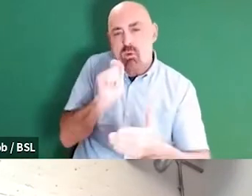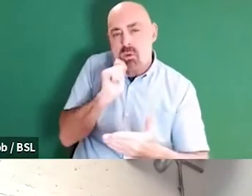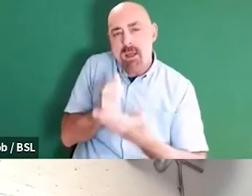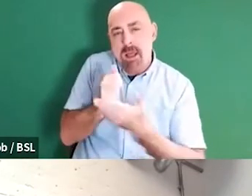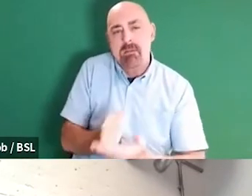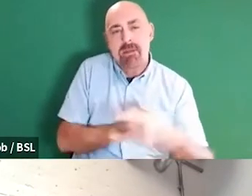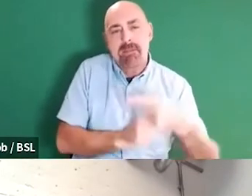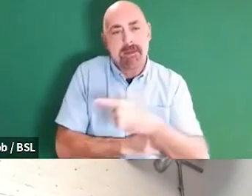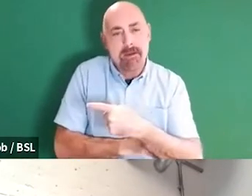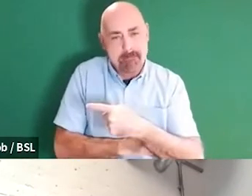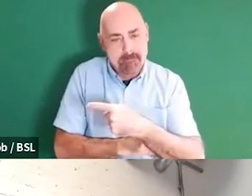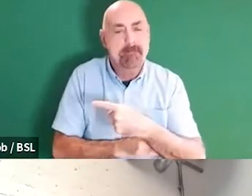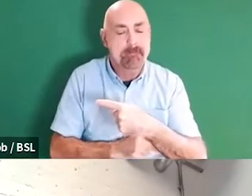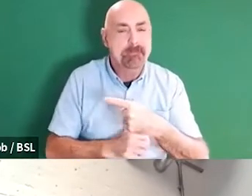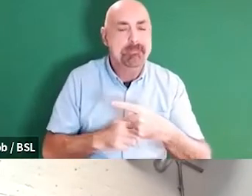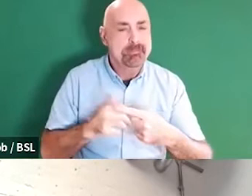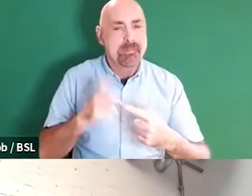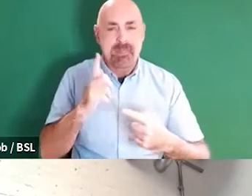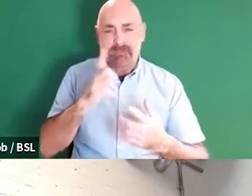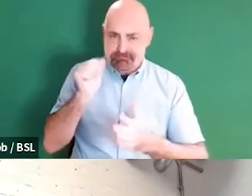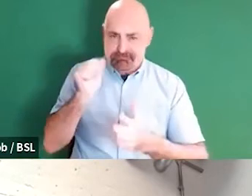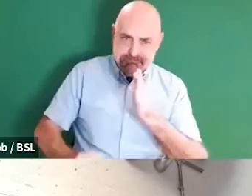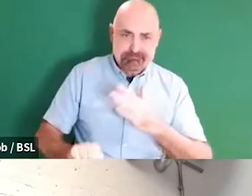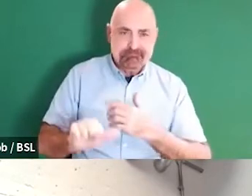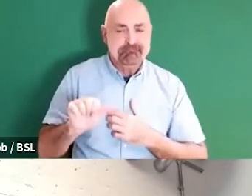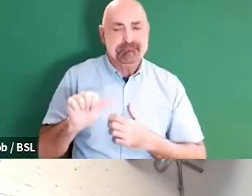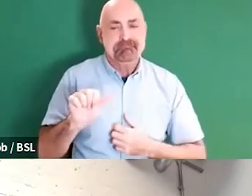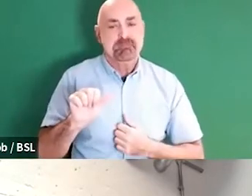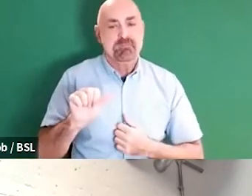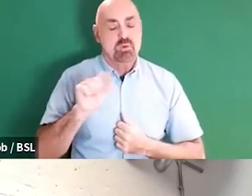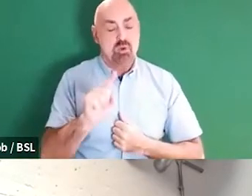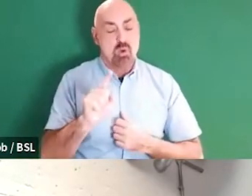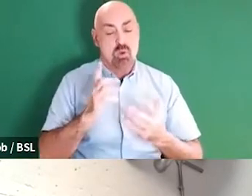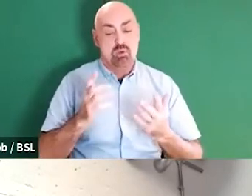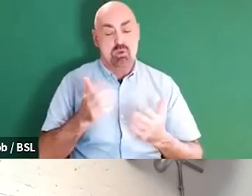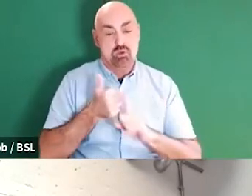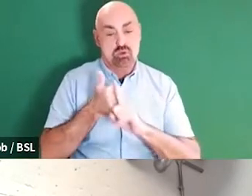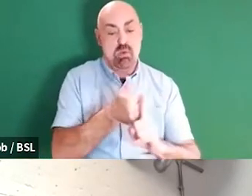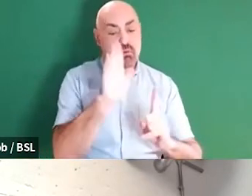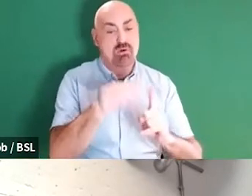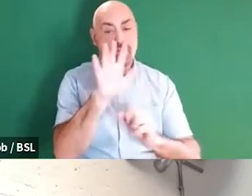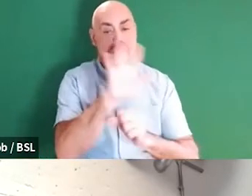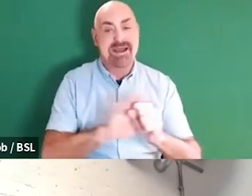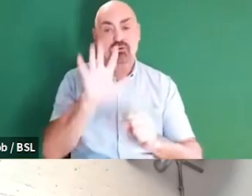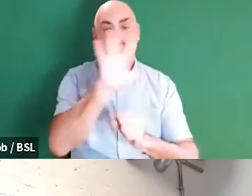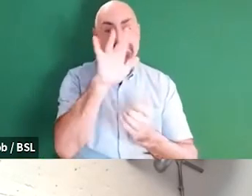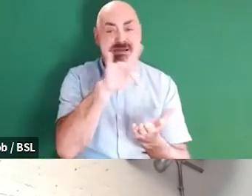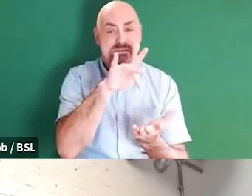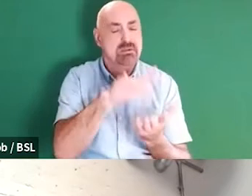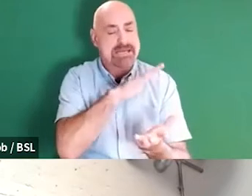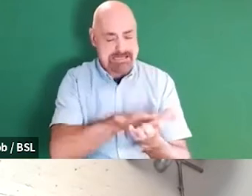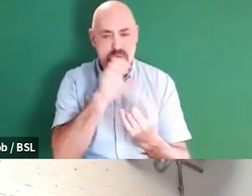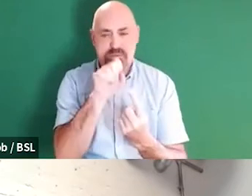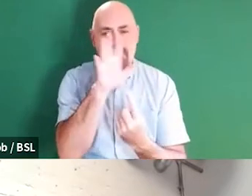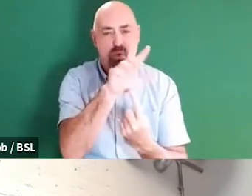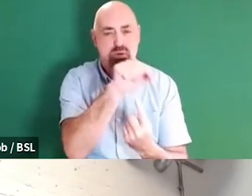high quality implementation, which is why the support being offered by the National Centre for Family Hubs feels so important in terms